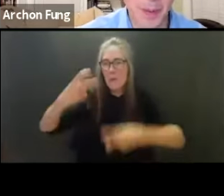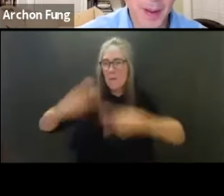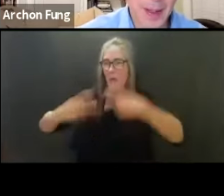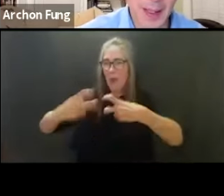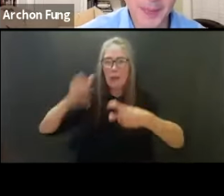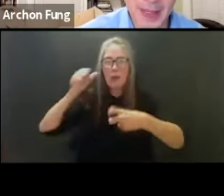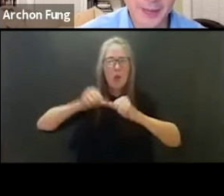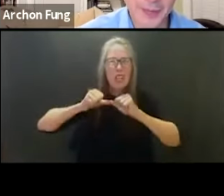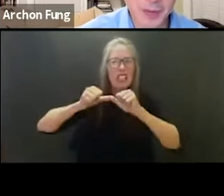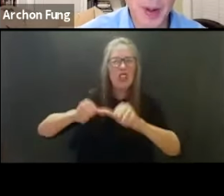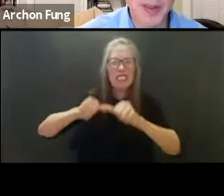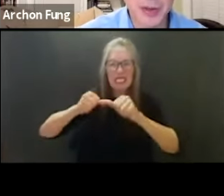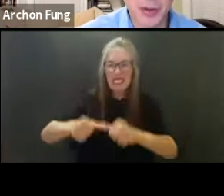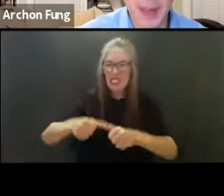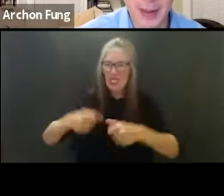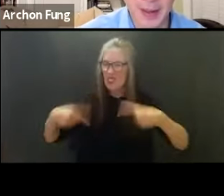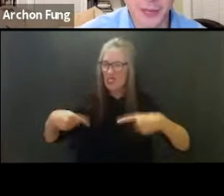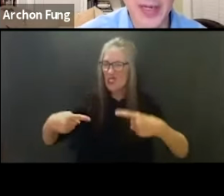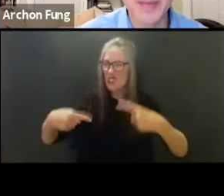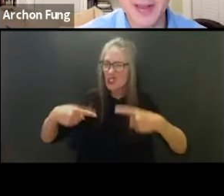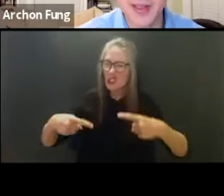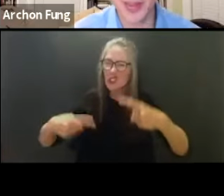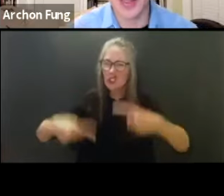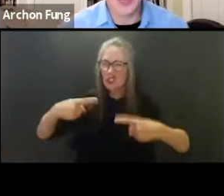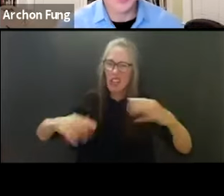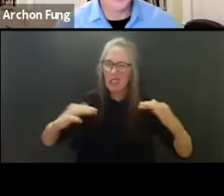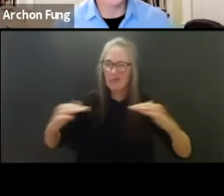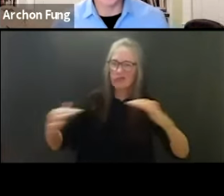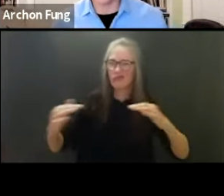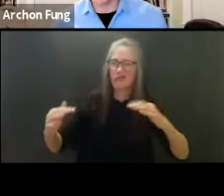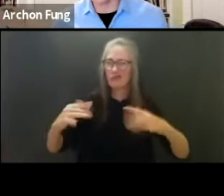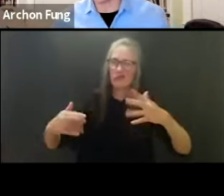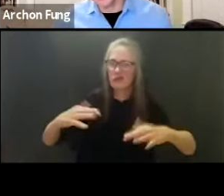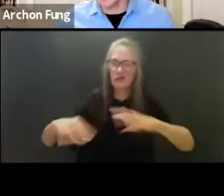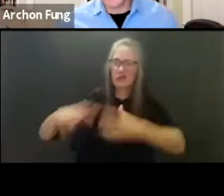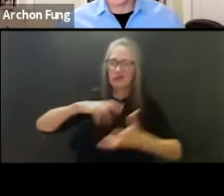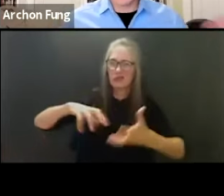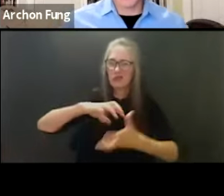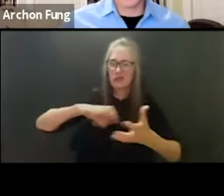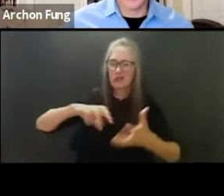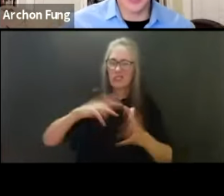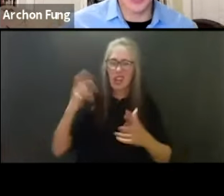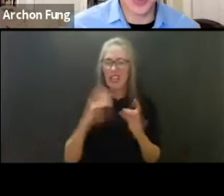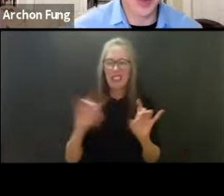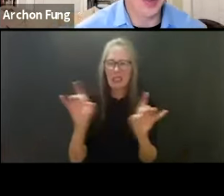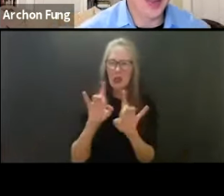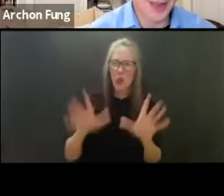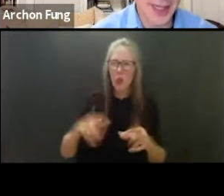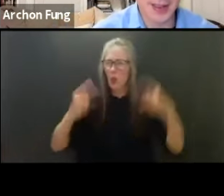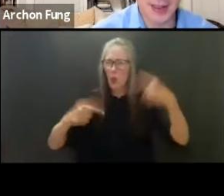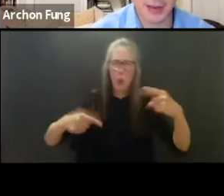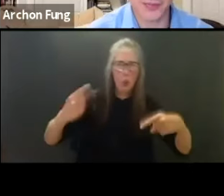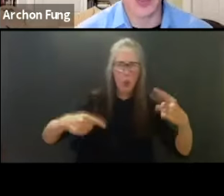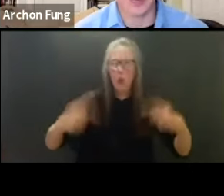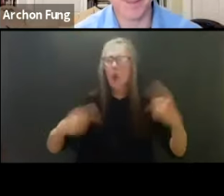people that I've spoken to about and framed it this way seem to think that we'll kind of continue in this